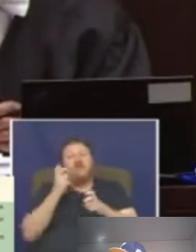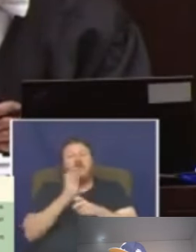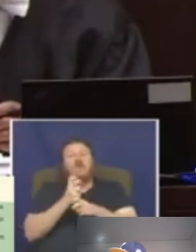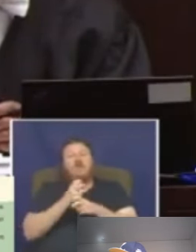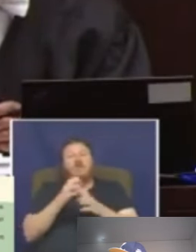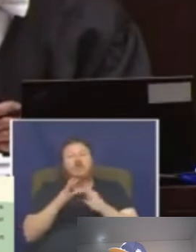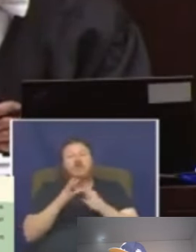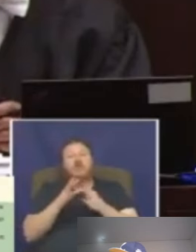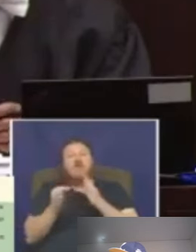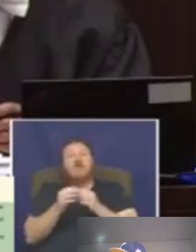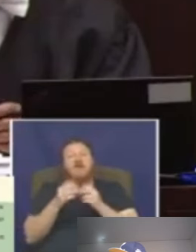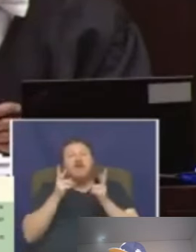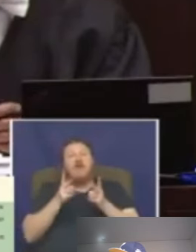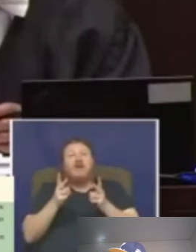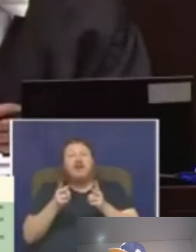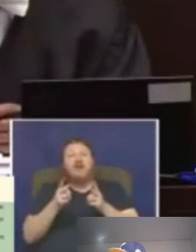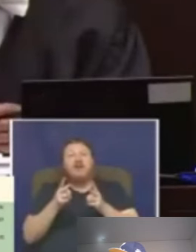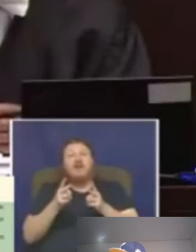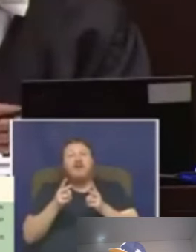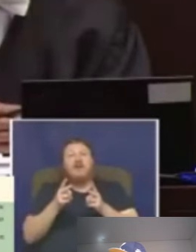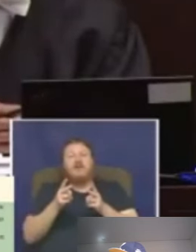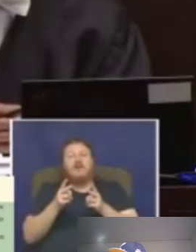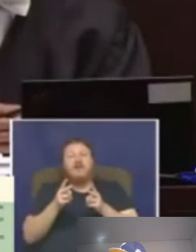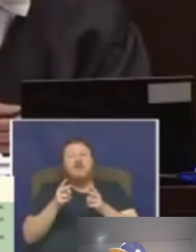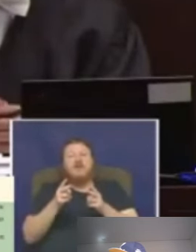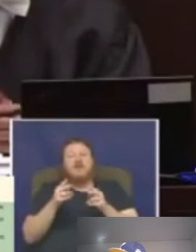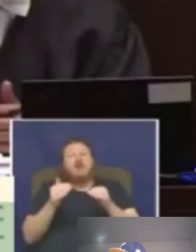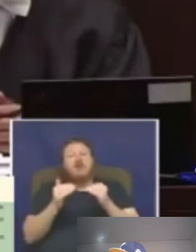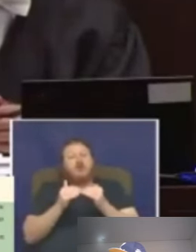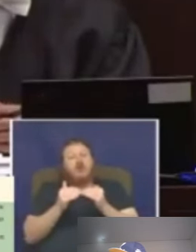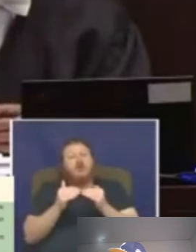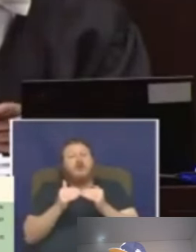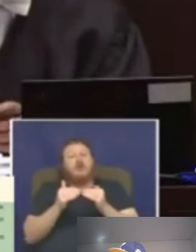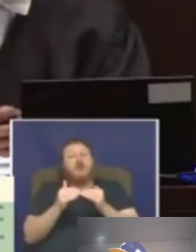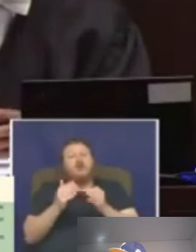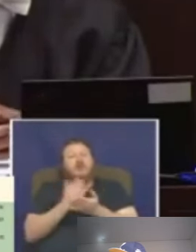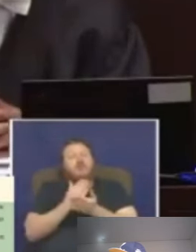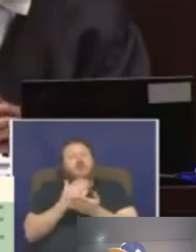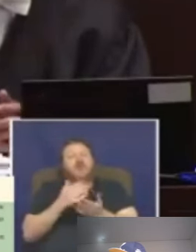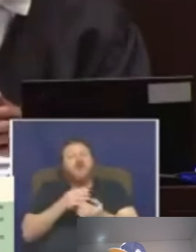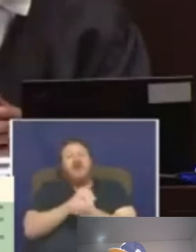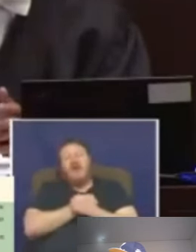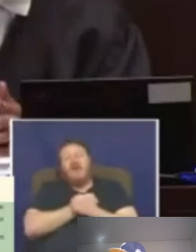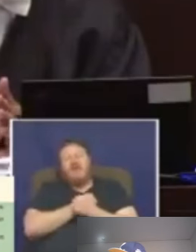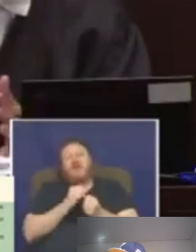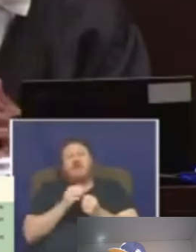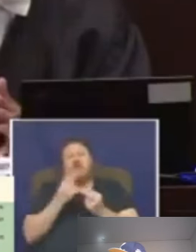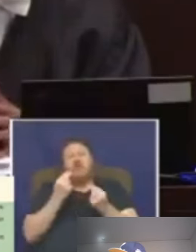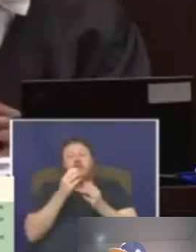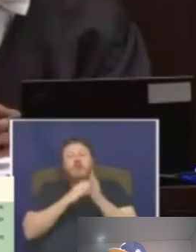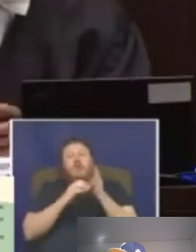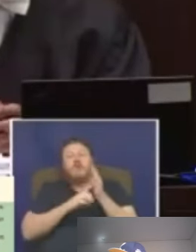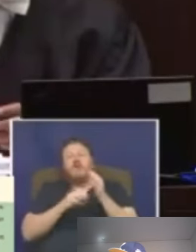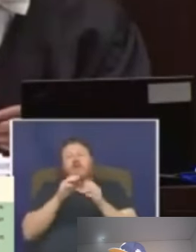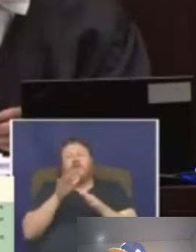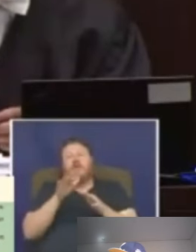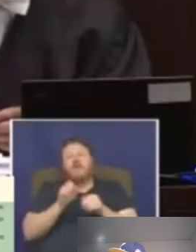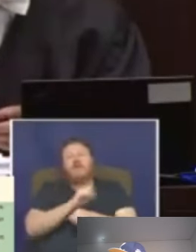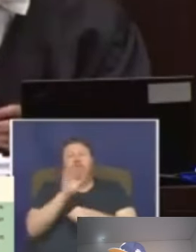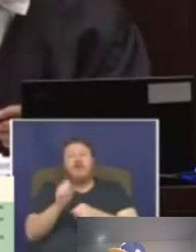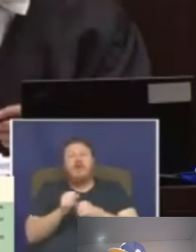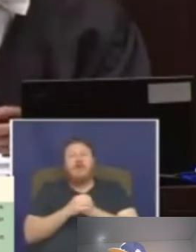to once again find each other in a shared love for our beautiful country and write a new chapter for the people of South Africa? The choice